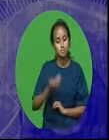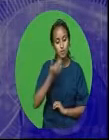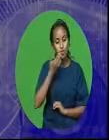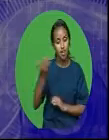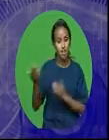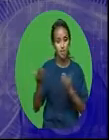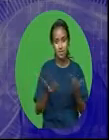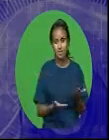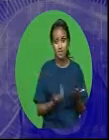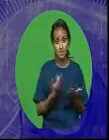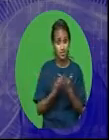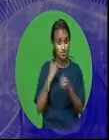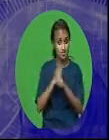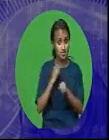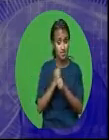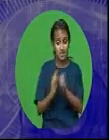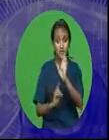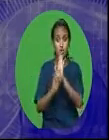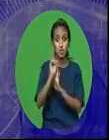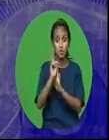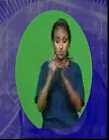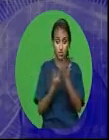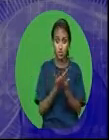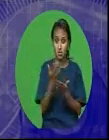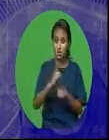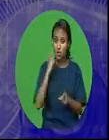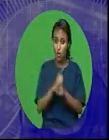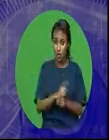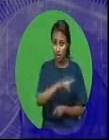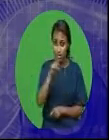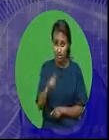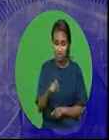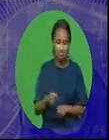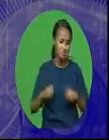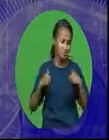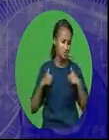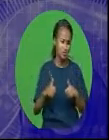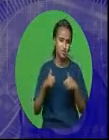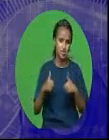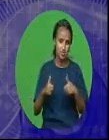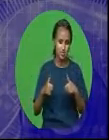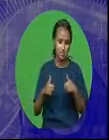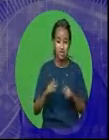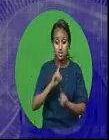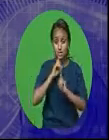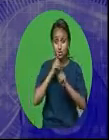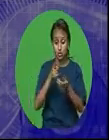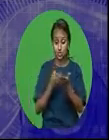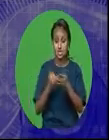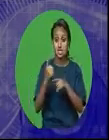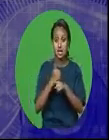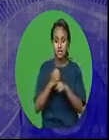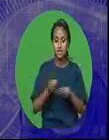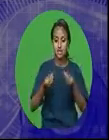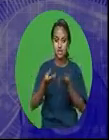Welcome back. Did you make the development of the object correctly? Wonderful. The solution to the activity